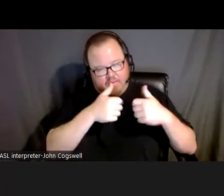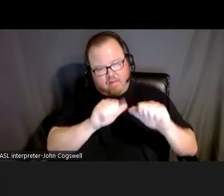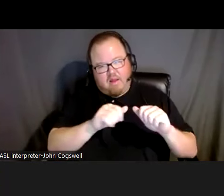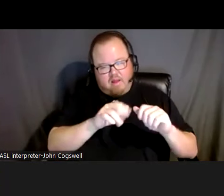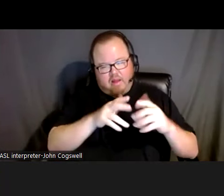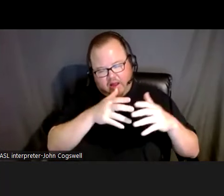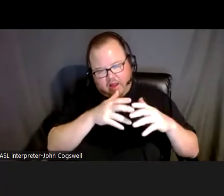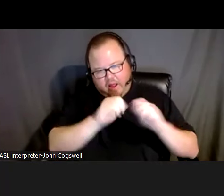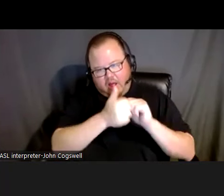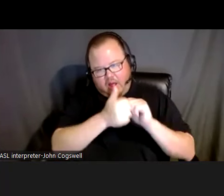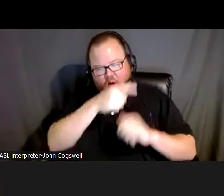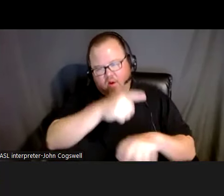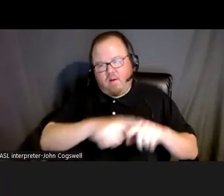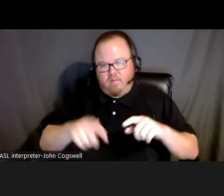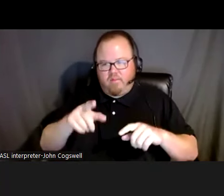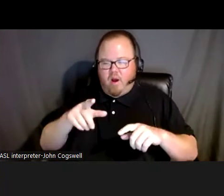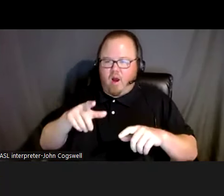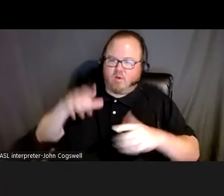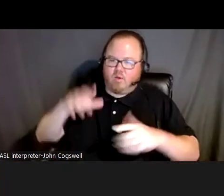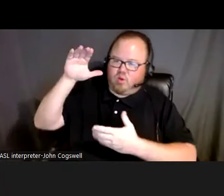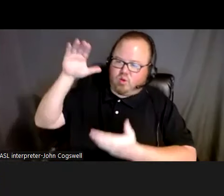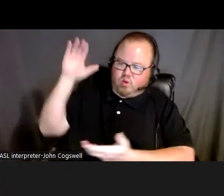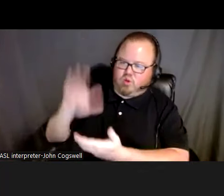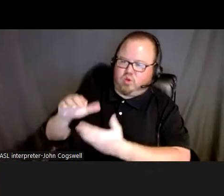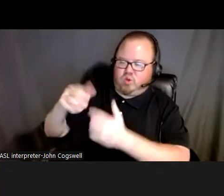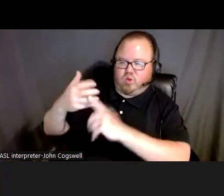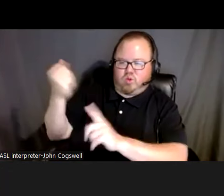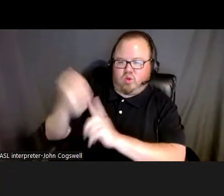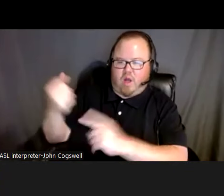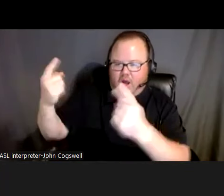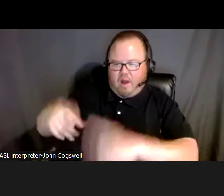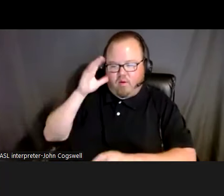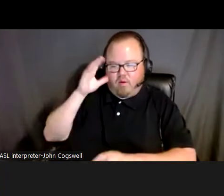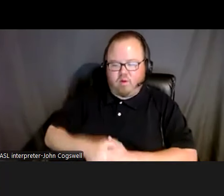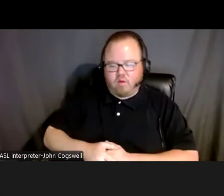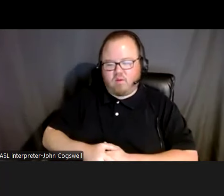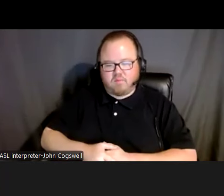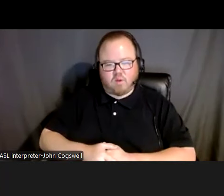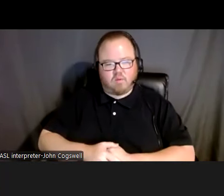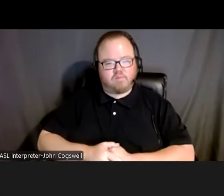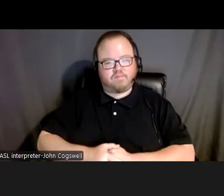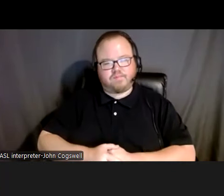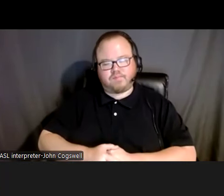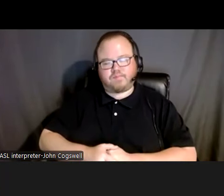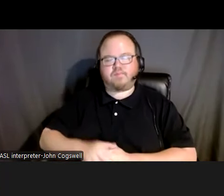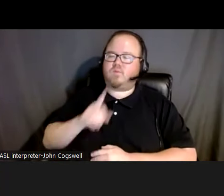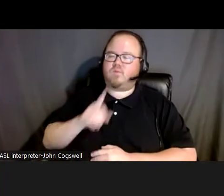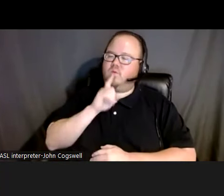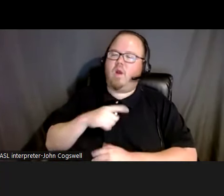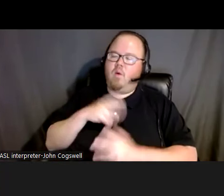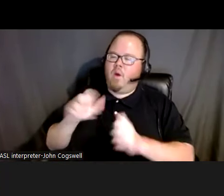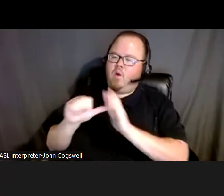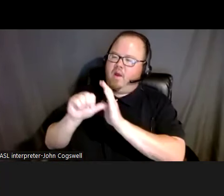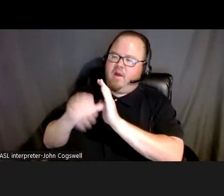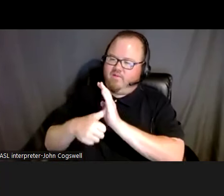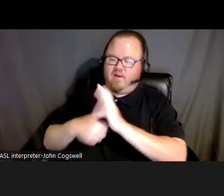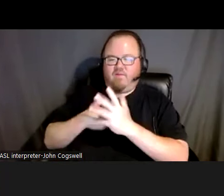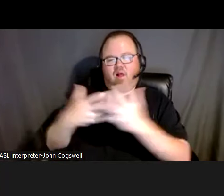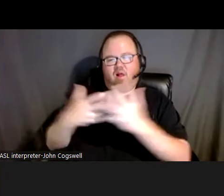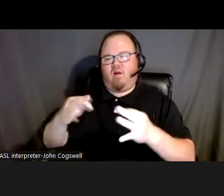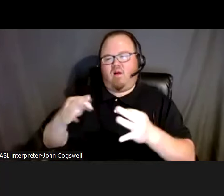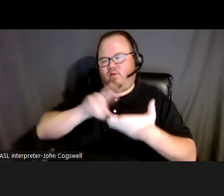overall go down. Well, we'll talk more about that. But this is more of just really emphasizing that there's a lot of